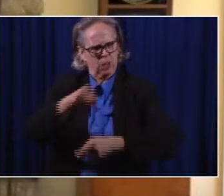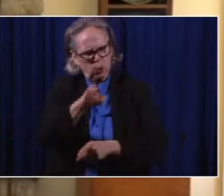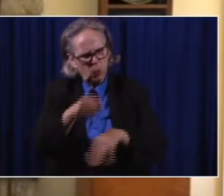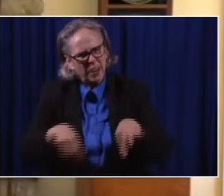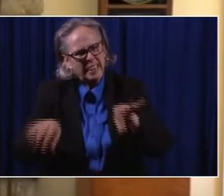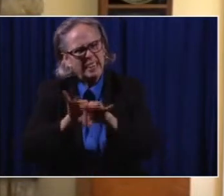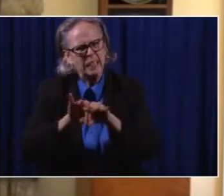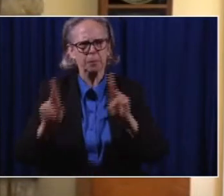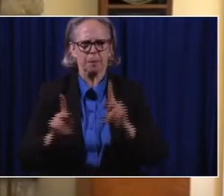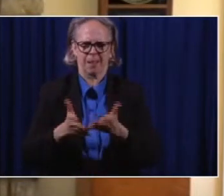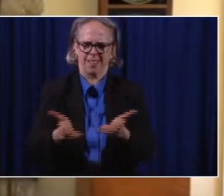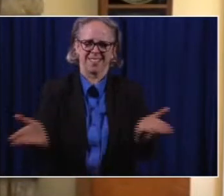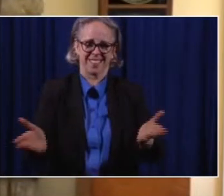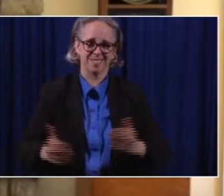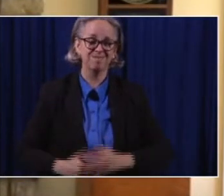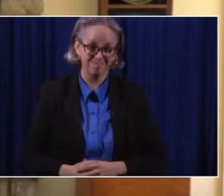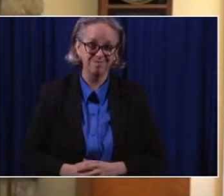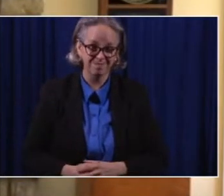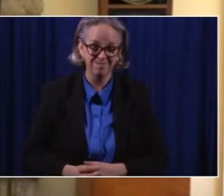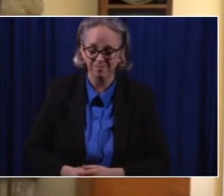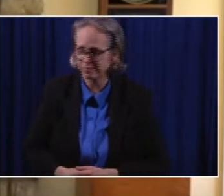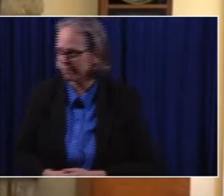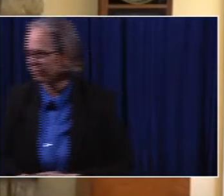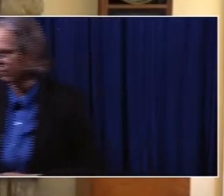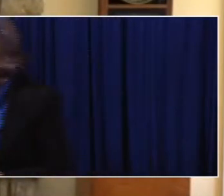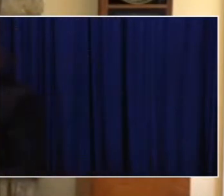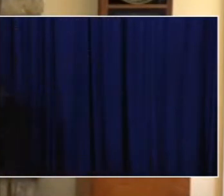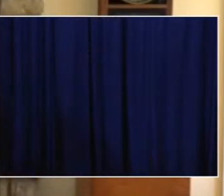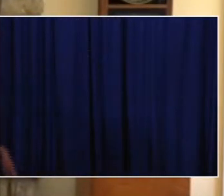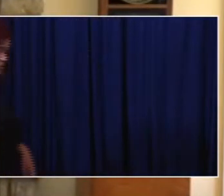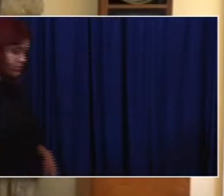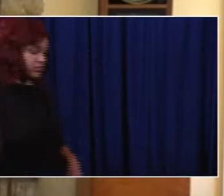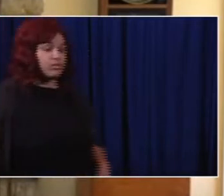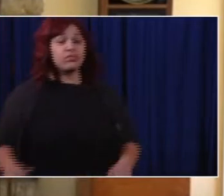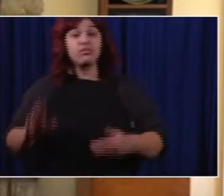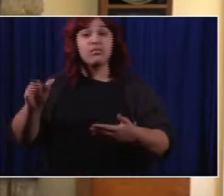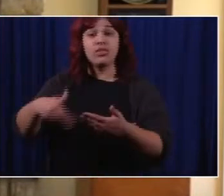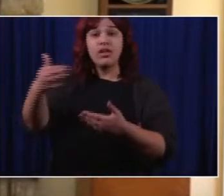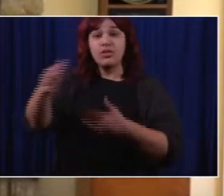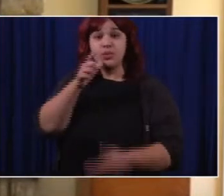Next question is from Kenny Bass at WCHS in Charleston, West Virginia.